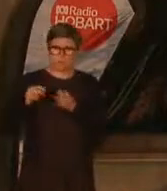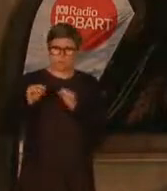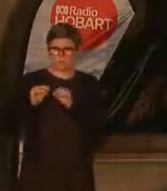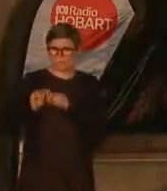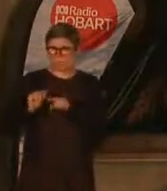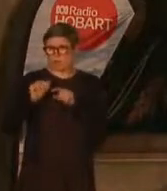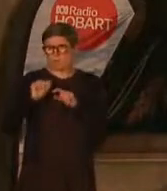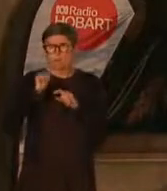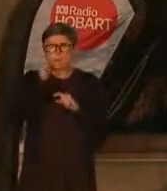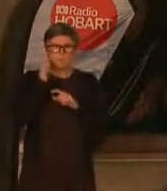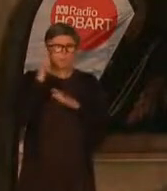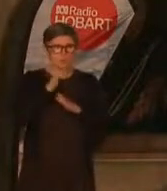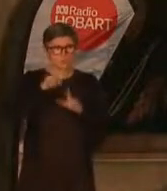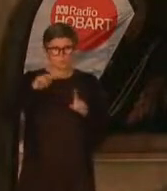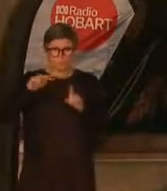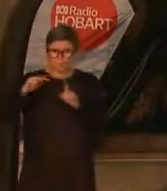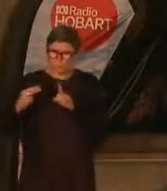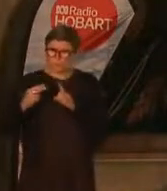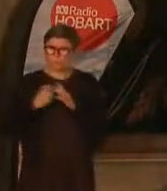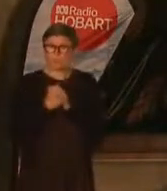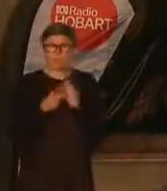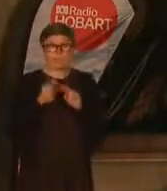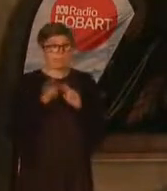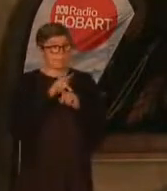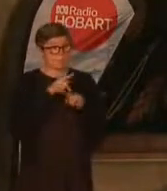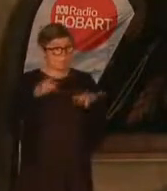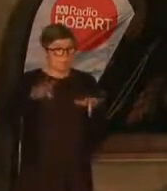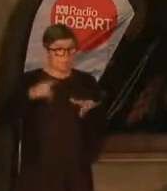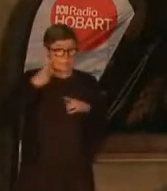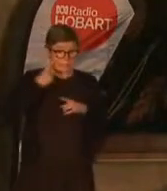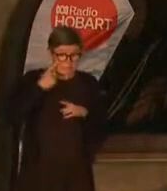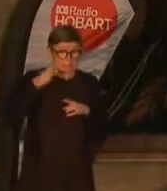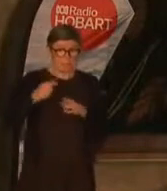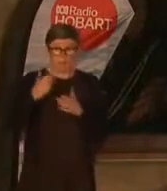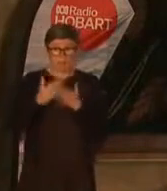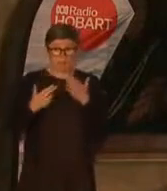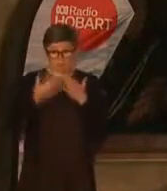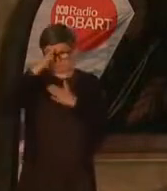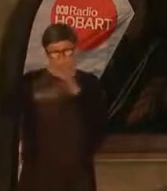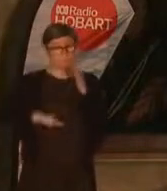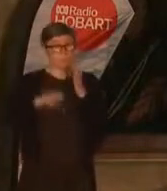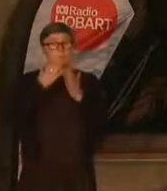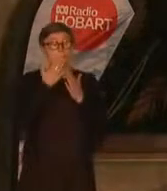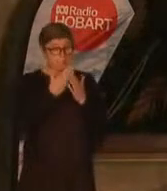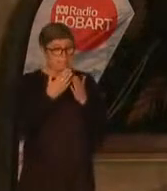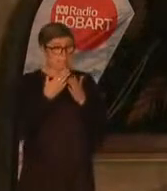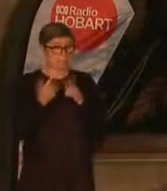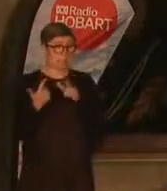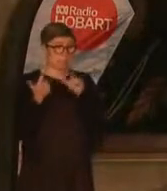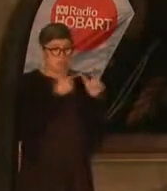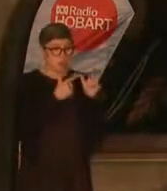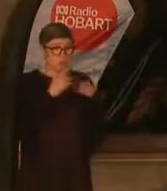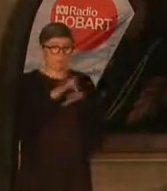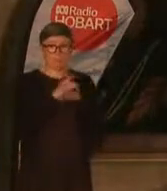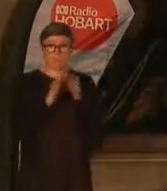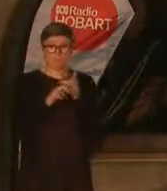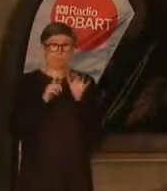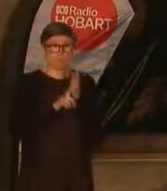her unique perspective. And if you haven't done it yet, it's still running with the Theatre Royal. You don't live in Hobart until you've had that